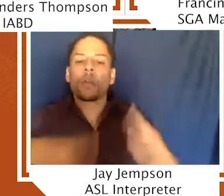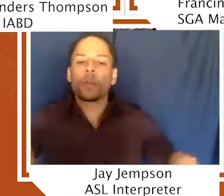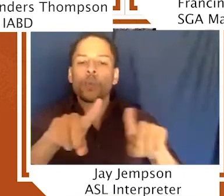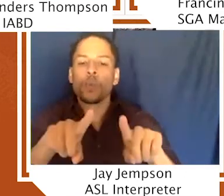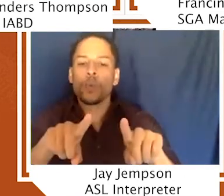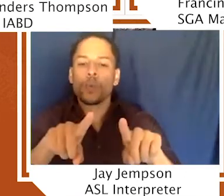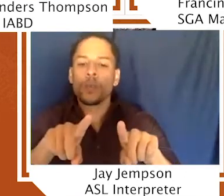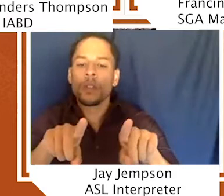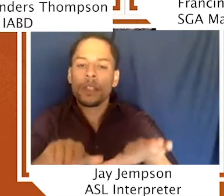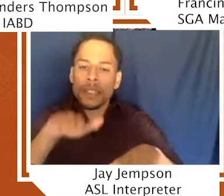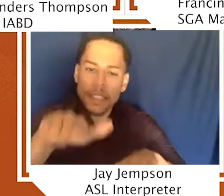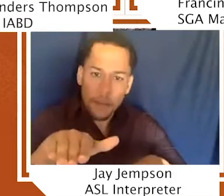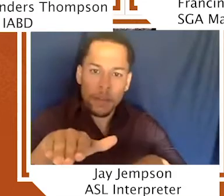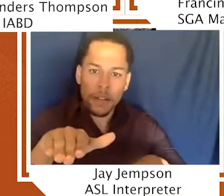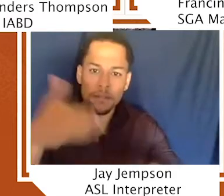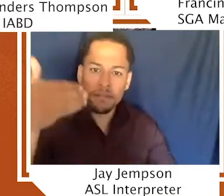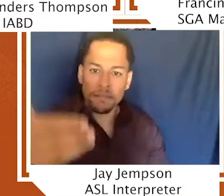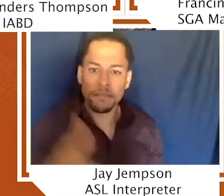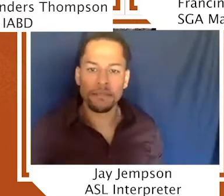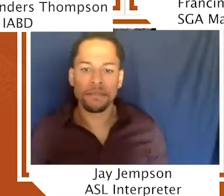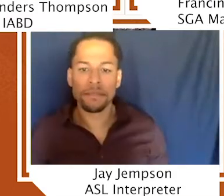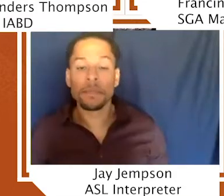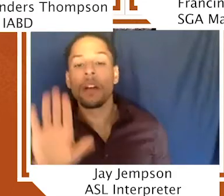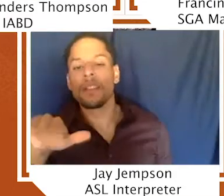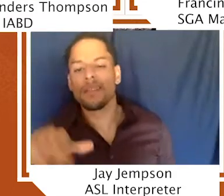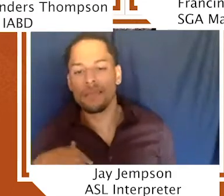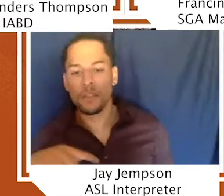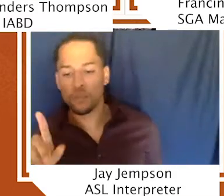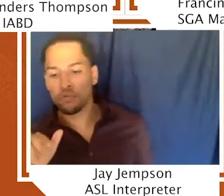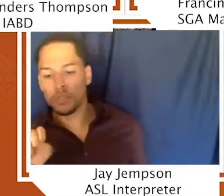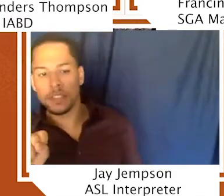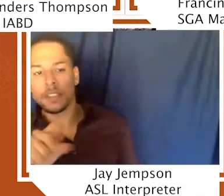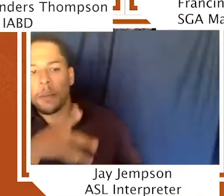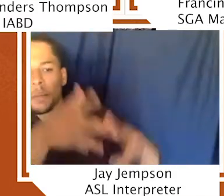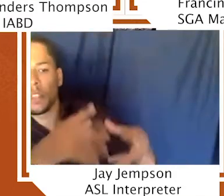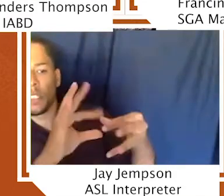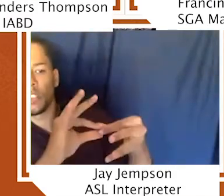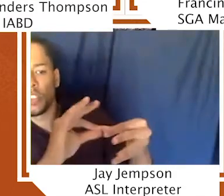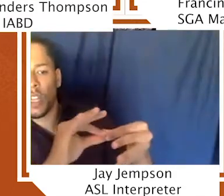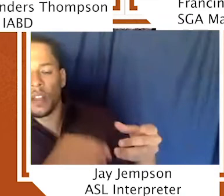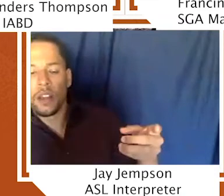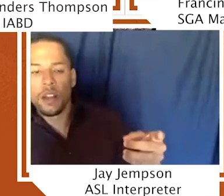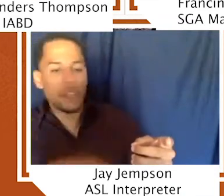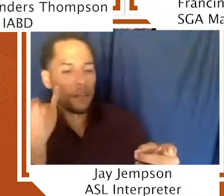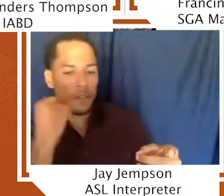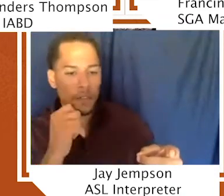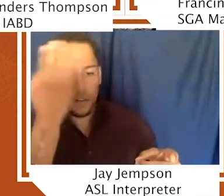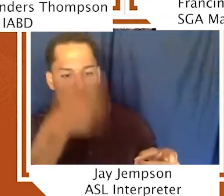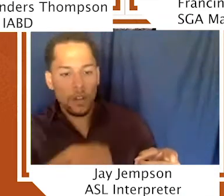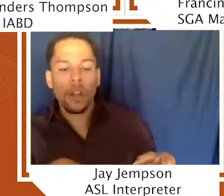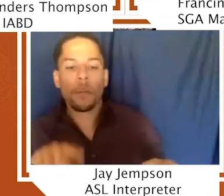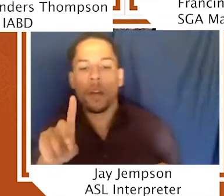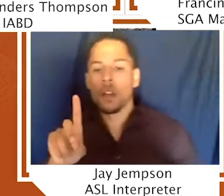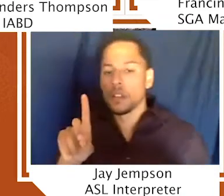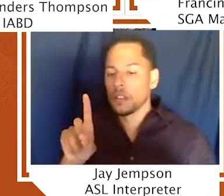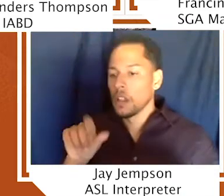I just need to, I put it in the chat, but those who don't see the chat inside Zoom, Denise nails it right on the head when